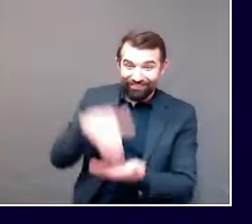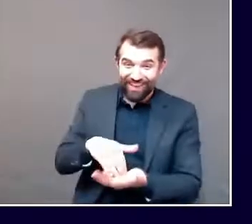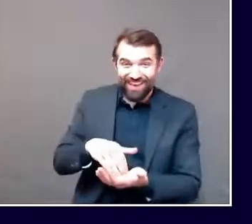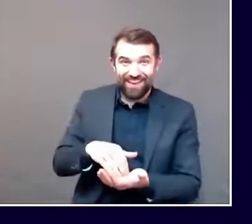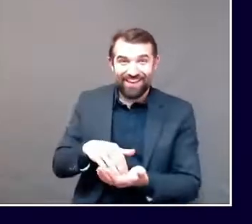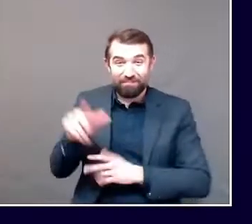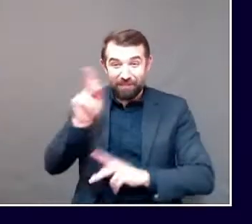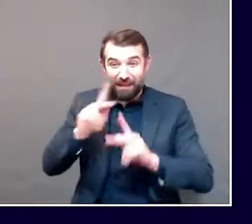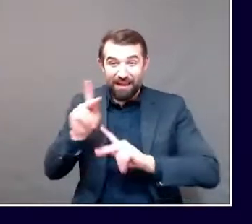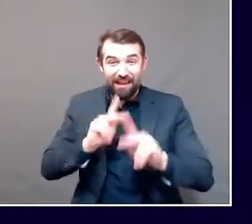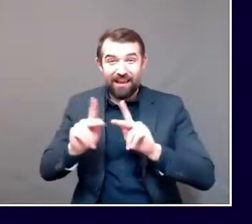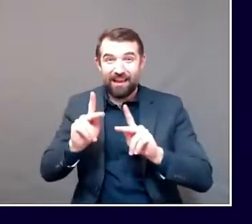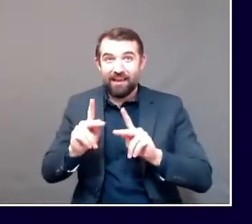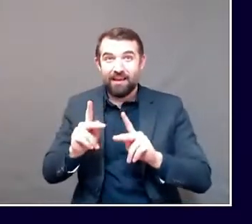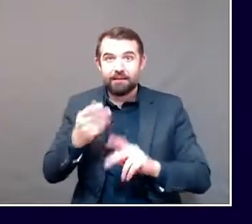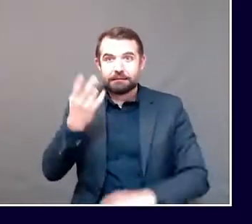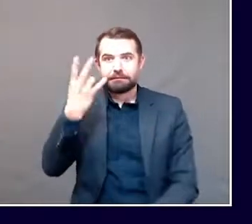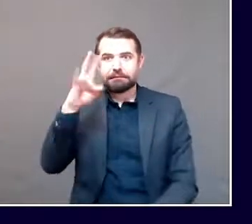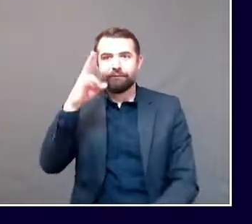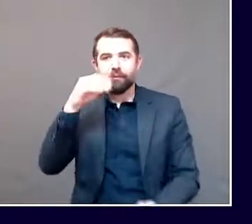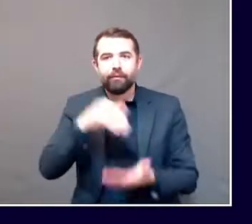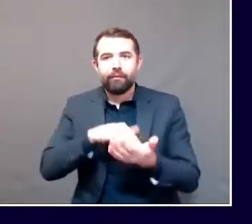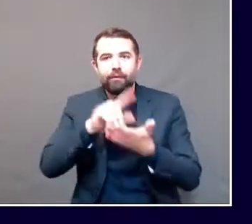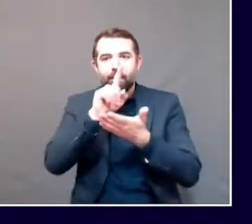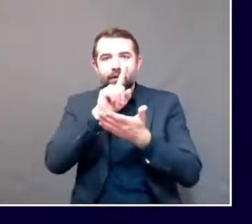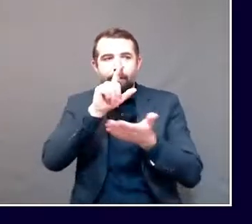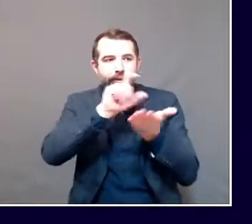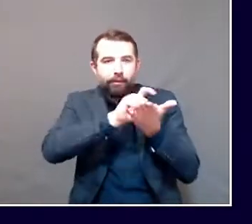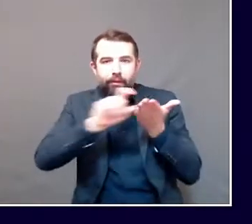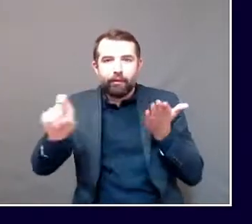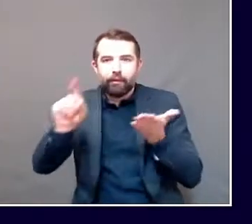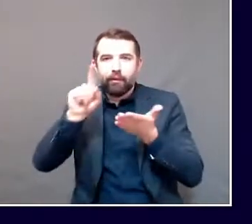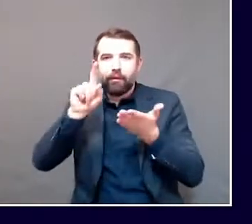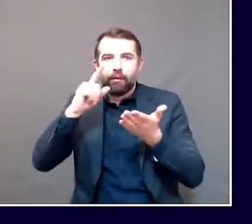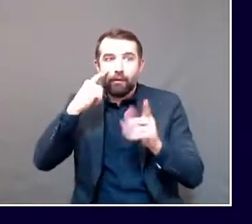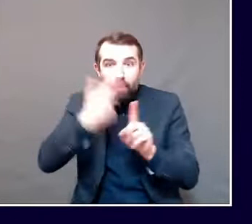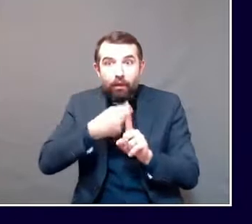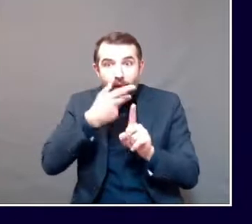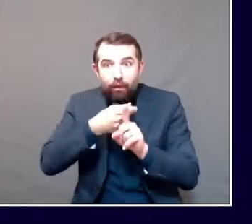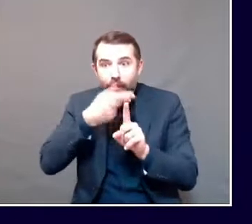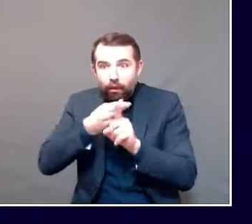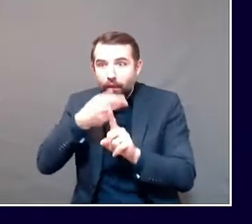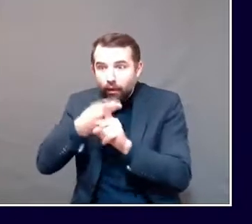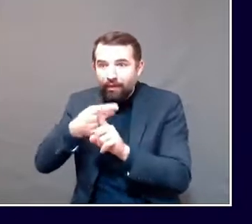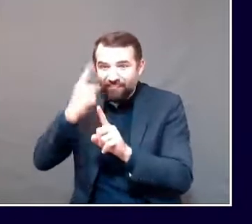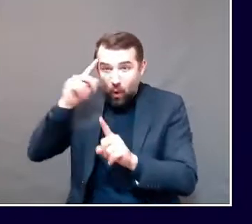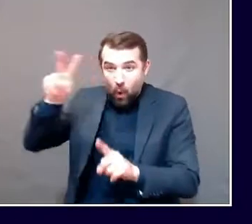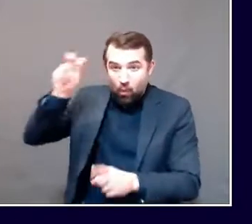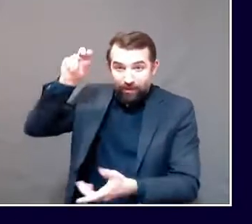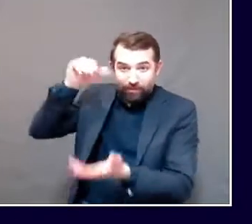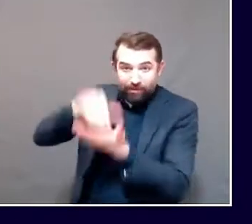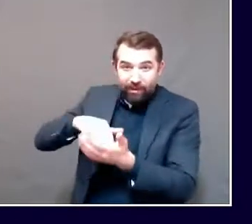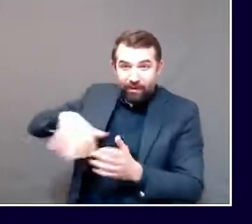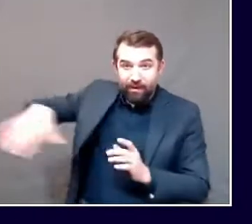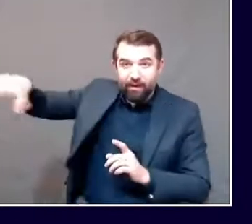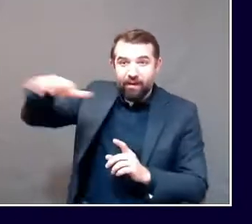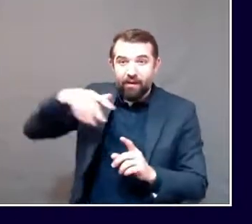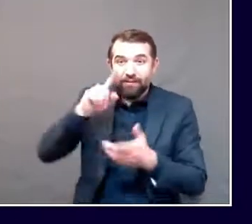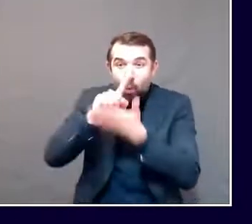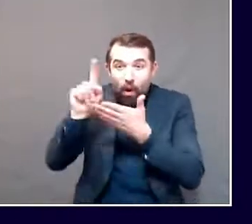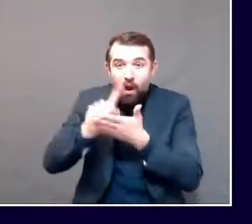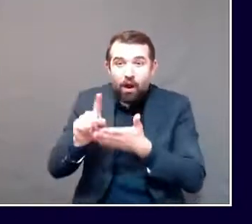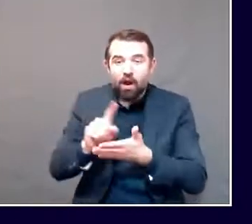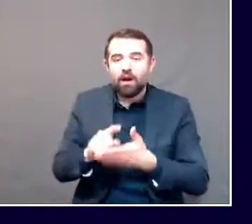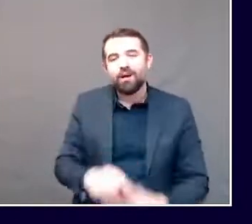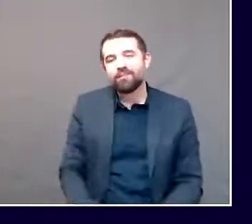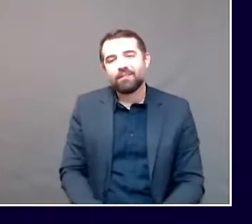week. We can't simply just say doors are open for everybody, line up where you want, sleep in your car if you've got to. It's just